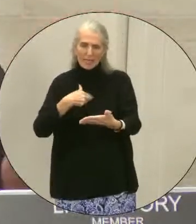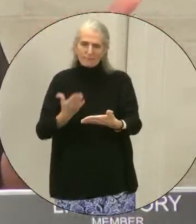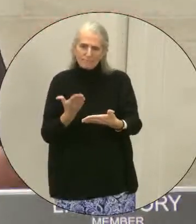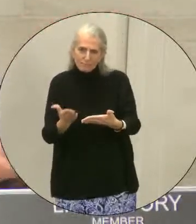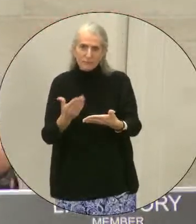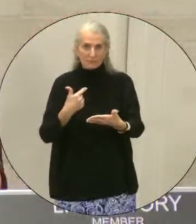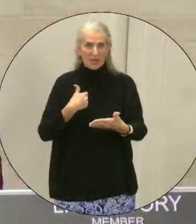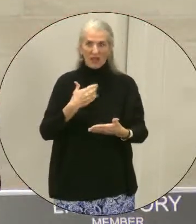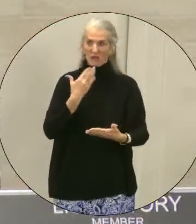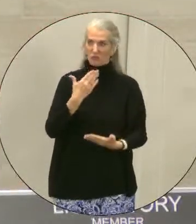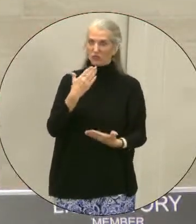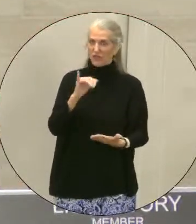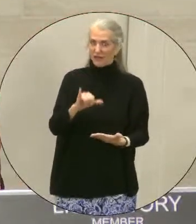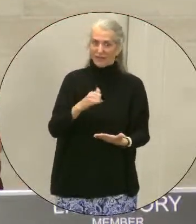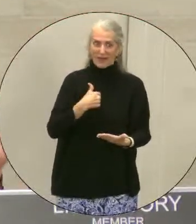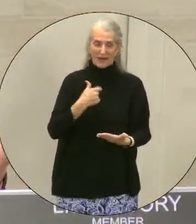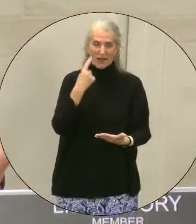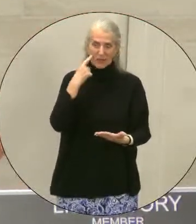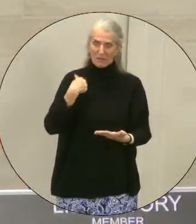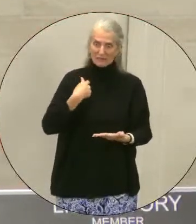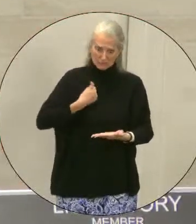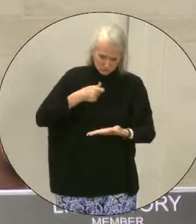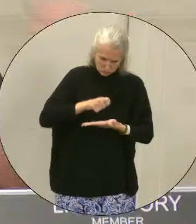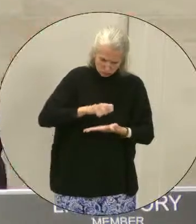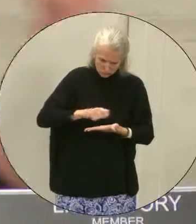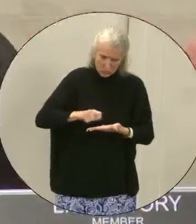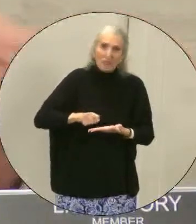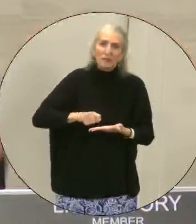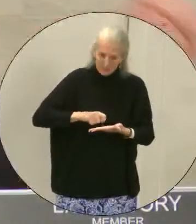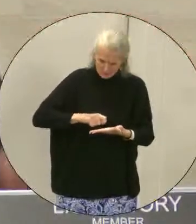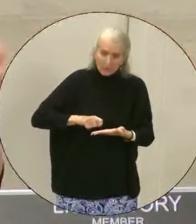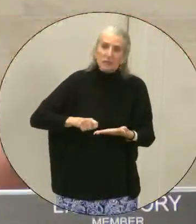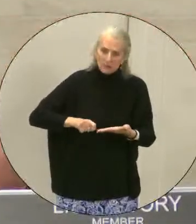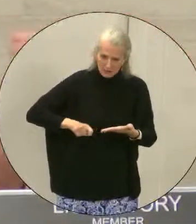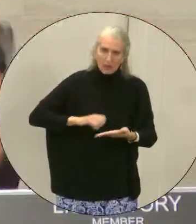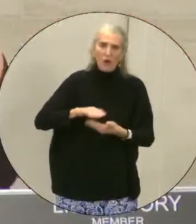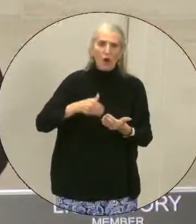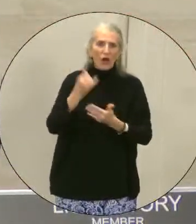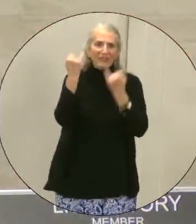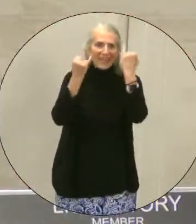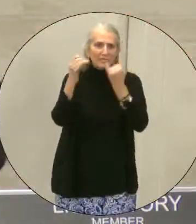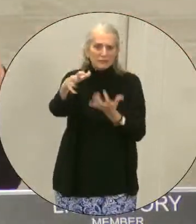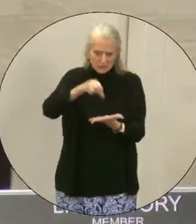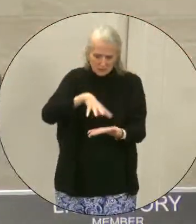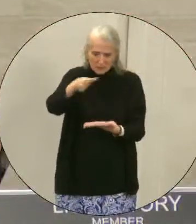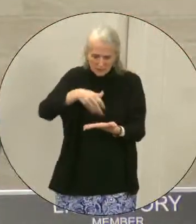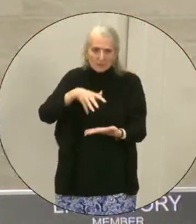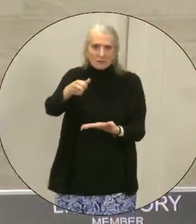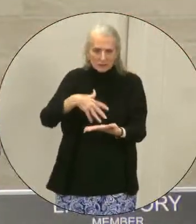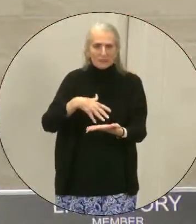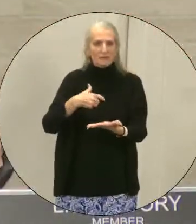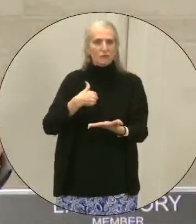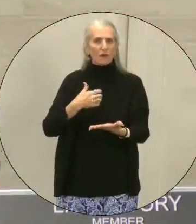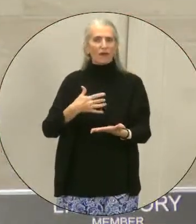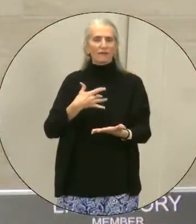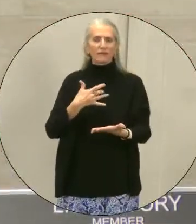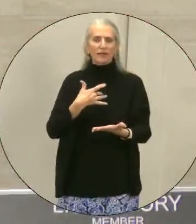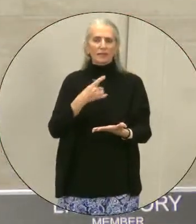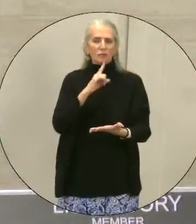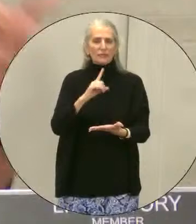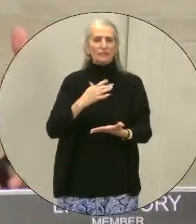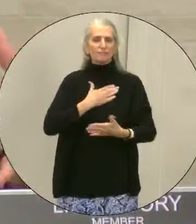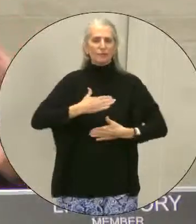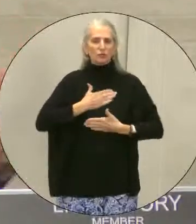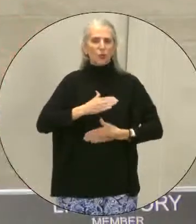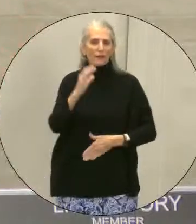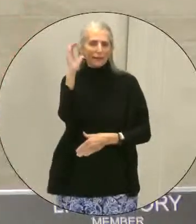that. I found myself furiously taking notes as he's talking, trying to get all the ideas. And so, I really enjoyed listening to him.